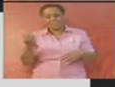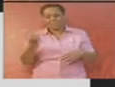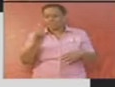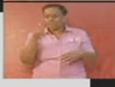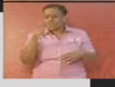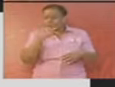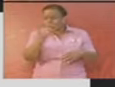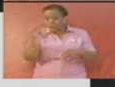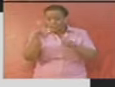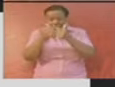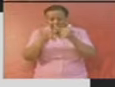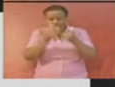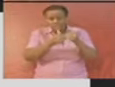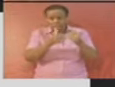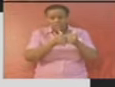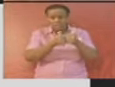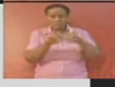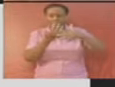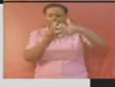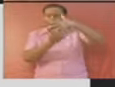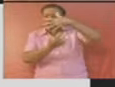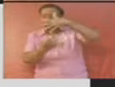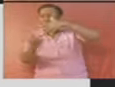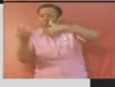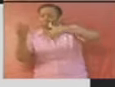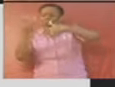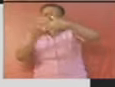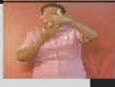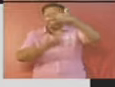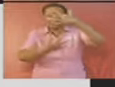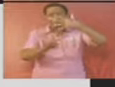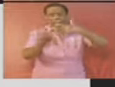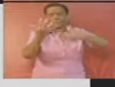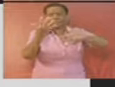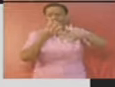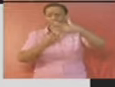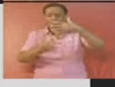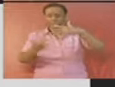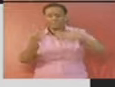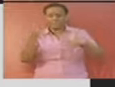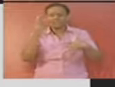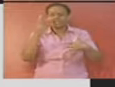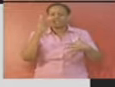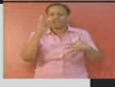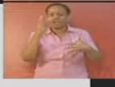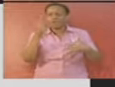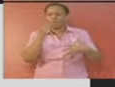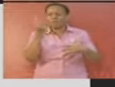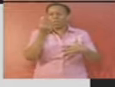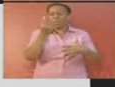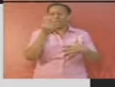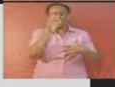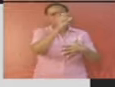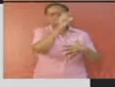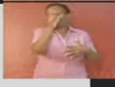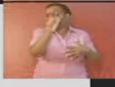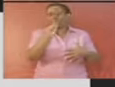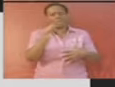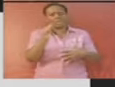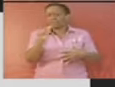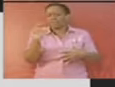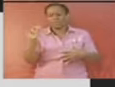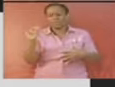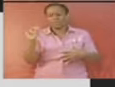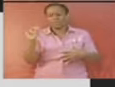These are 9 bubbles there. So we move from a bubble of 2 bubbles to a bubble now of 10. 9 plus you. Let's go back, please.